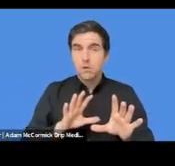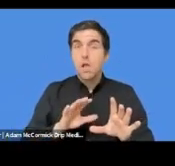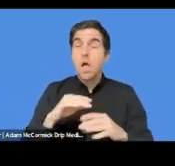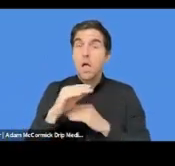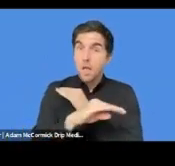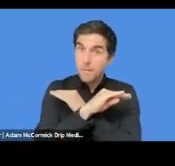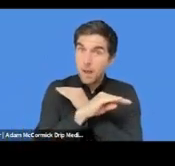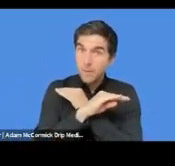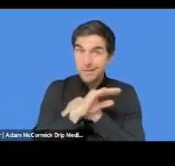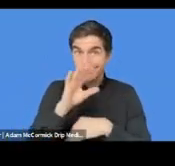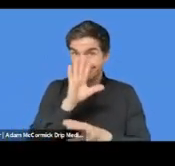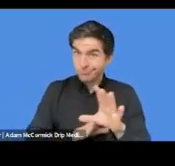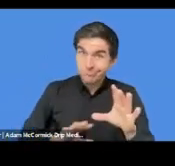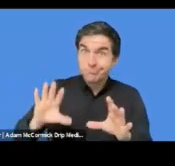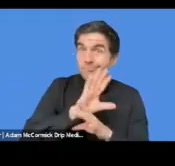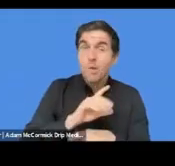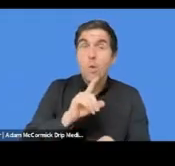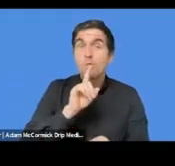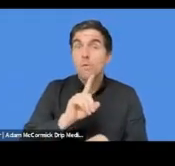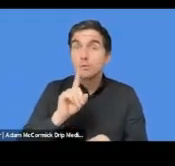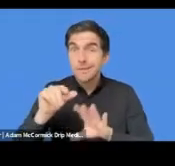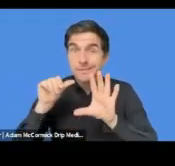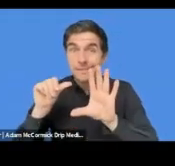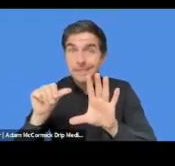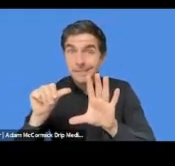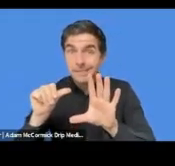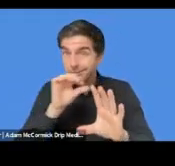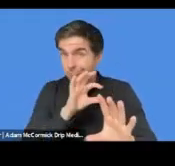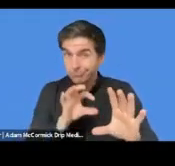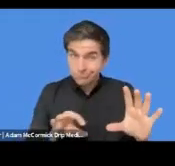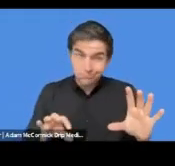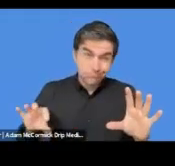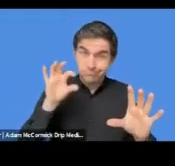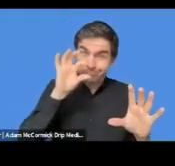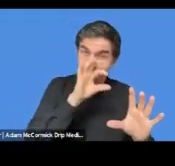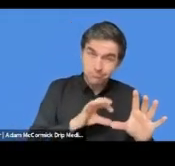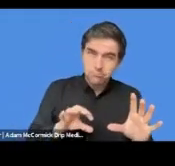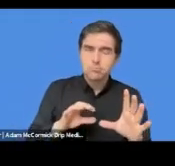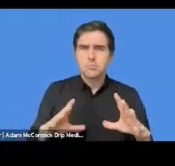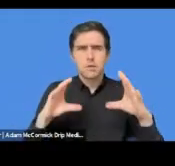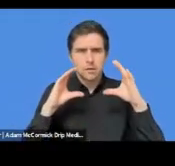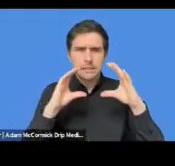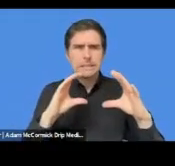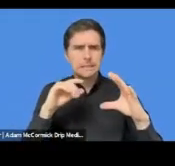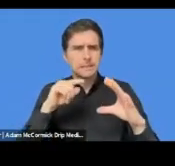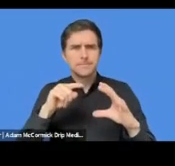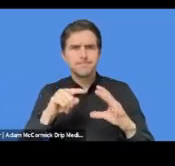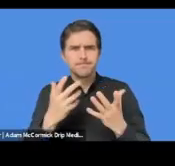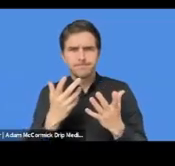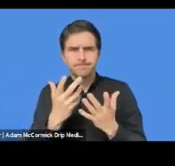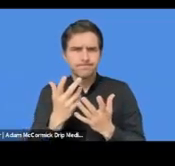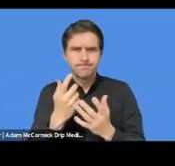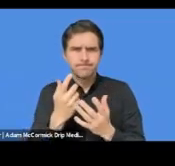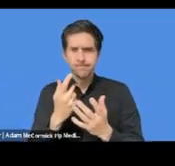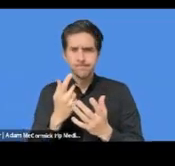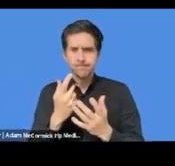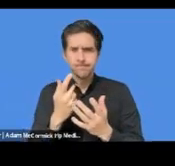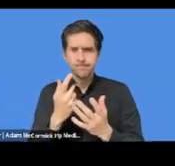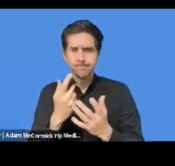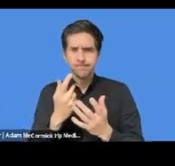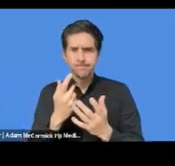47 districts out of the 116 districts in Zambia that are implementing the single window